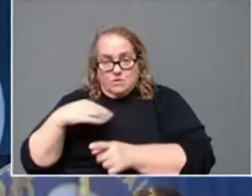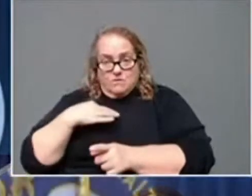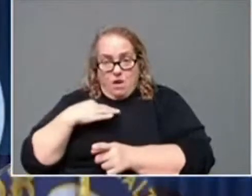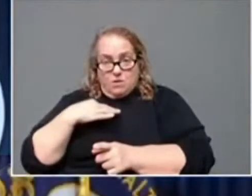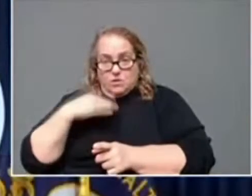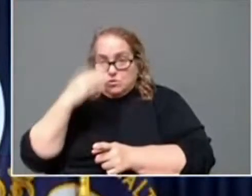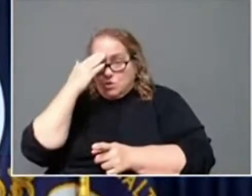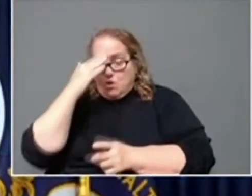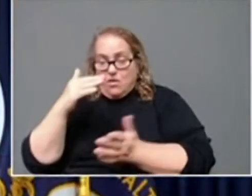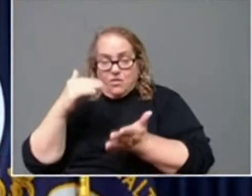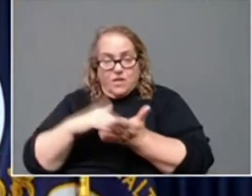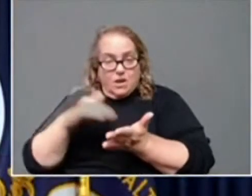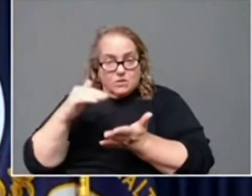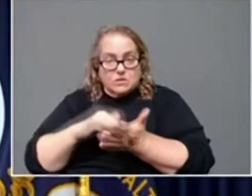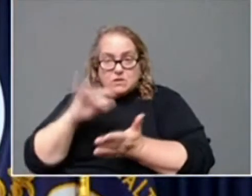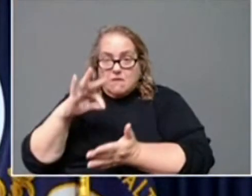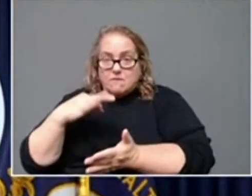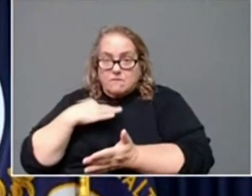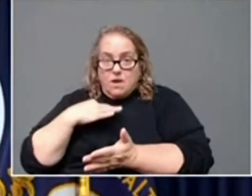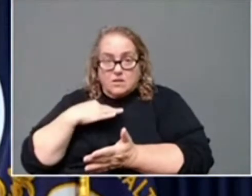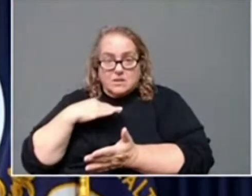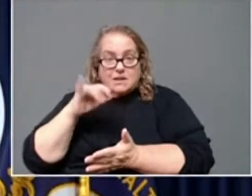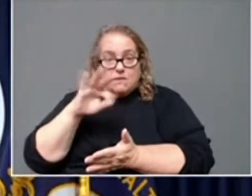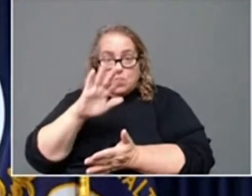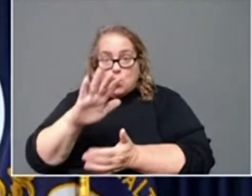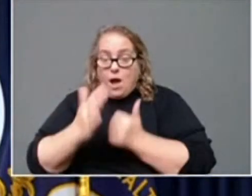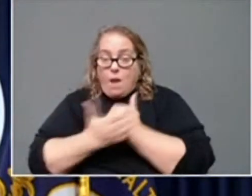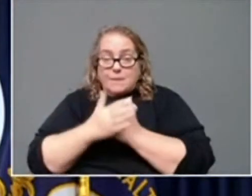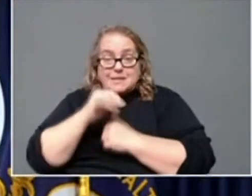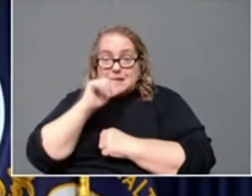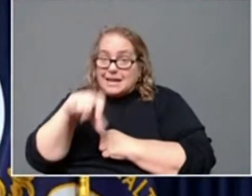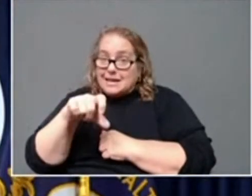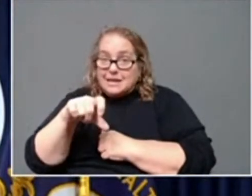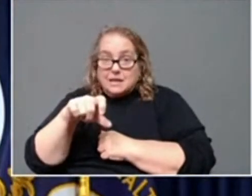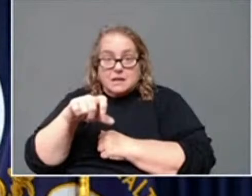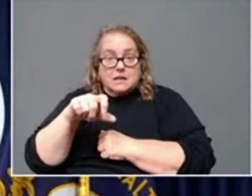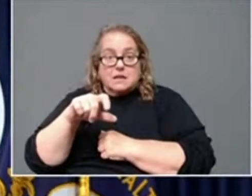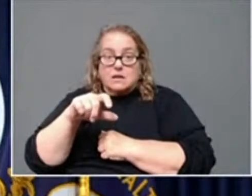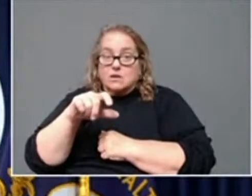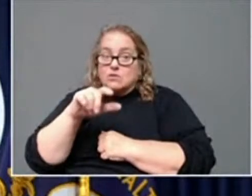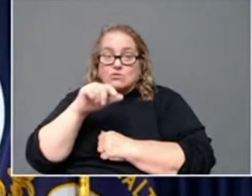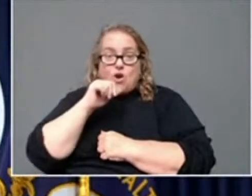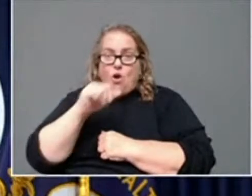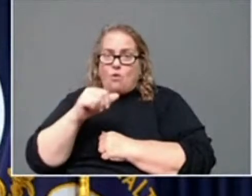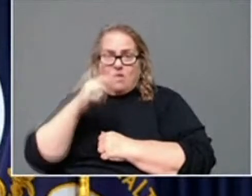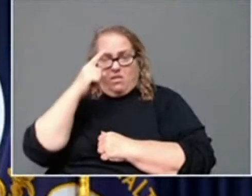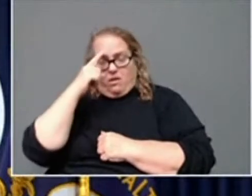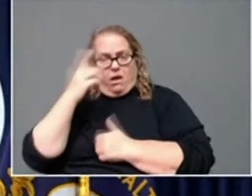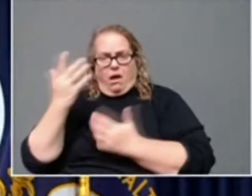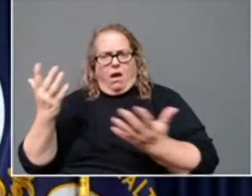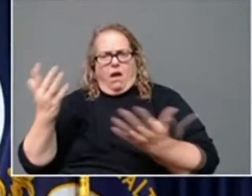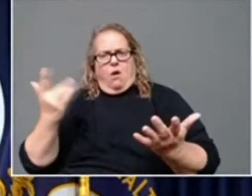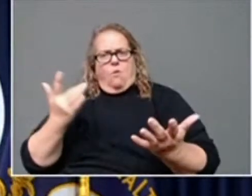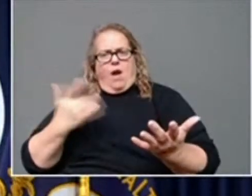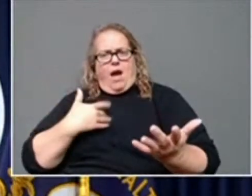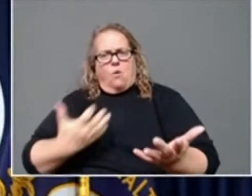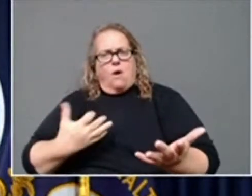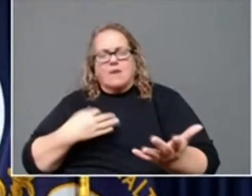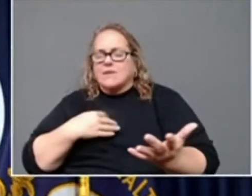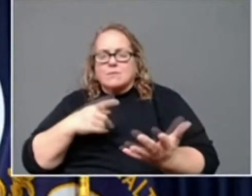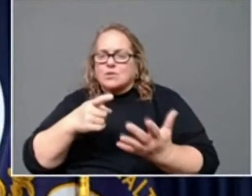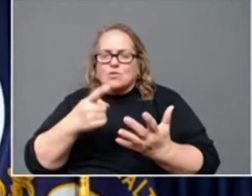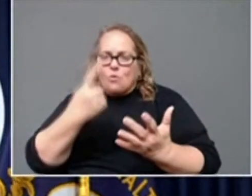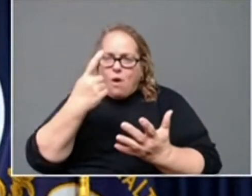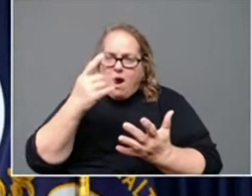thousands of volunteers, and if your help isn't needed, don't take it badly. Just know that you're one of a whole bunch of amazing